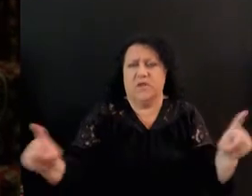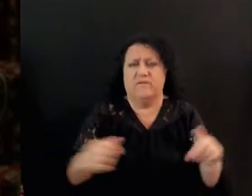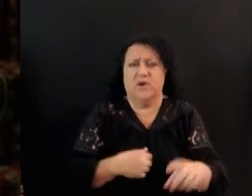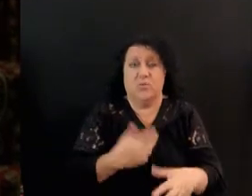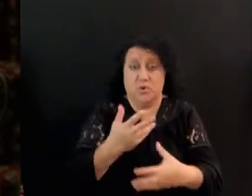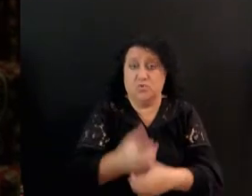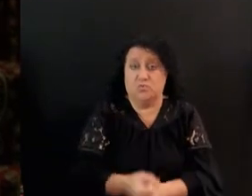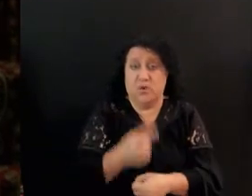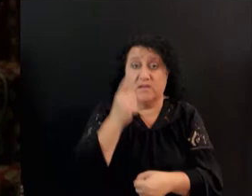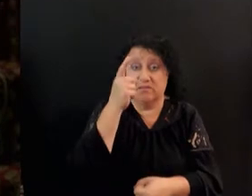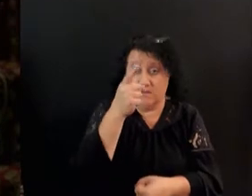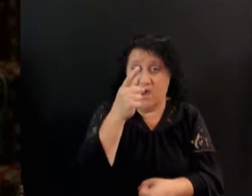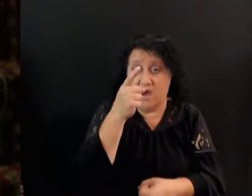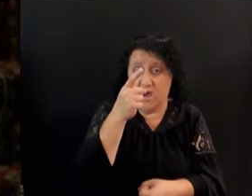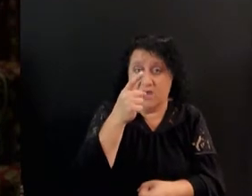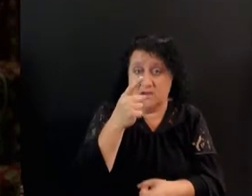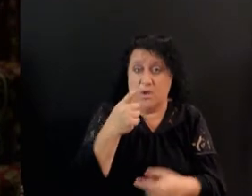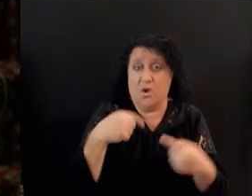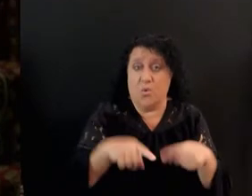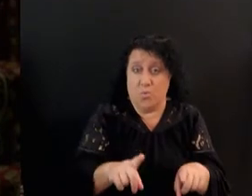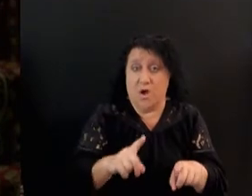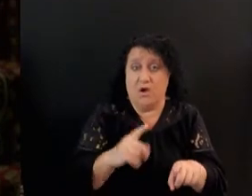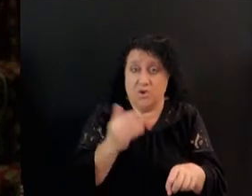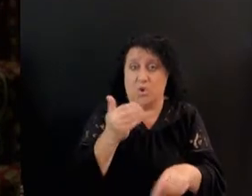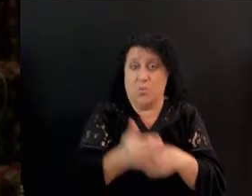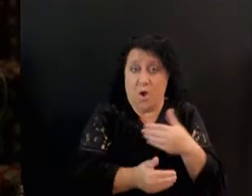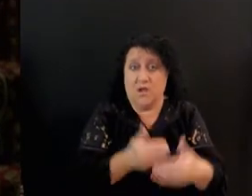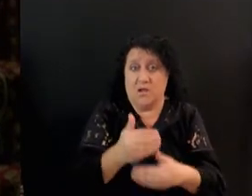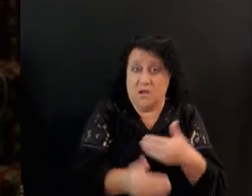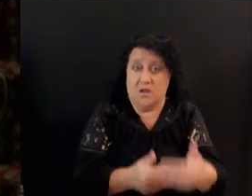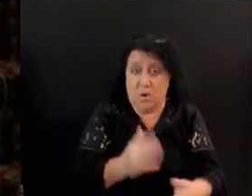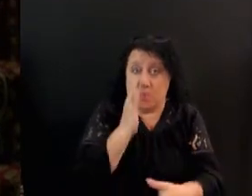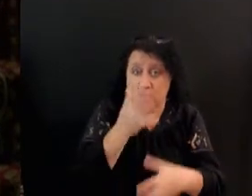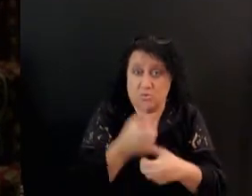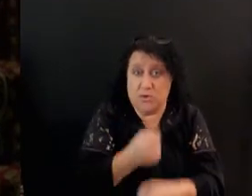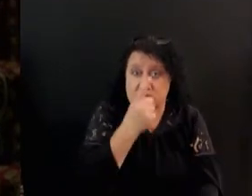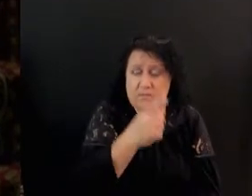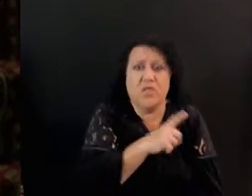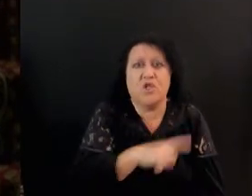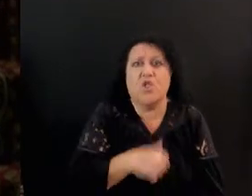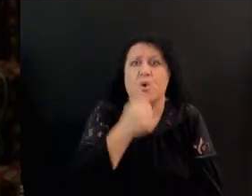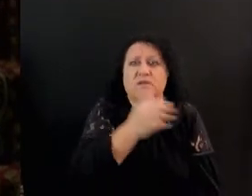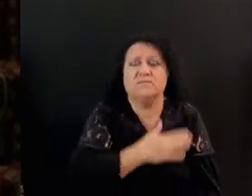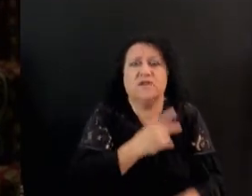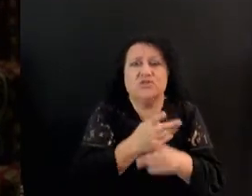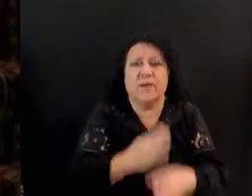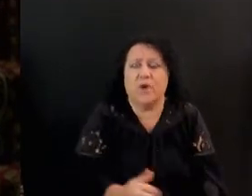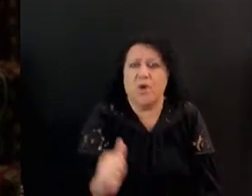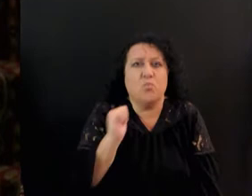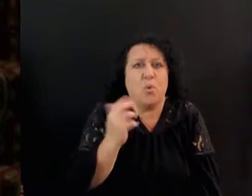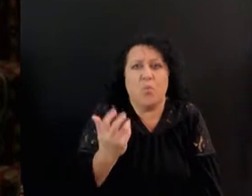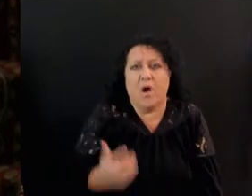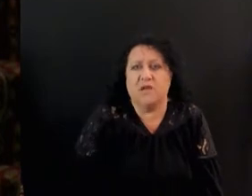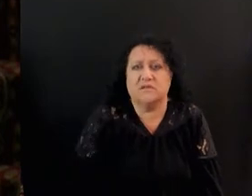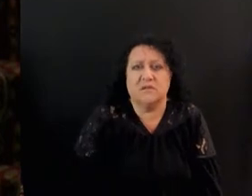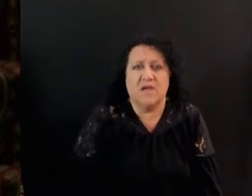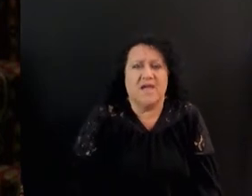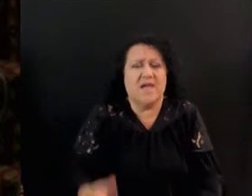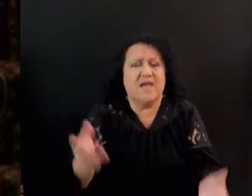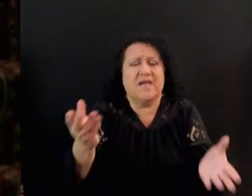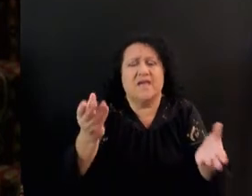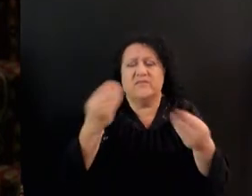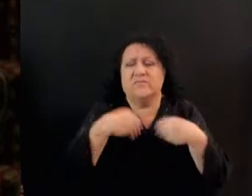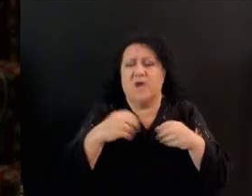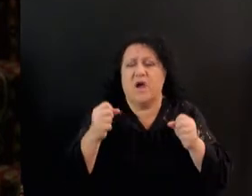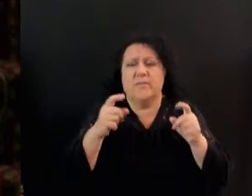along the way? The Lord is my shepherd. I shall not want. He makes me lie down in green pastures. He leads